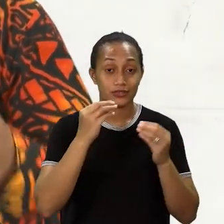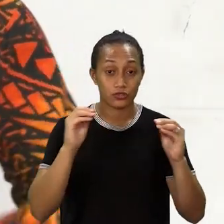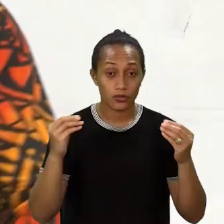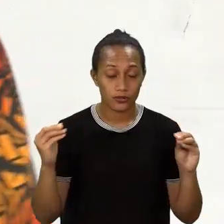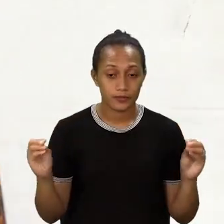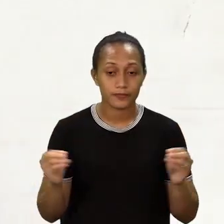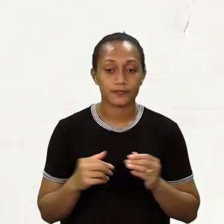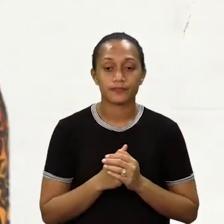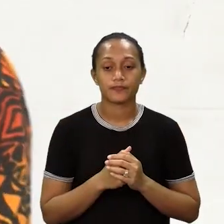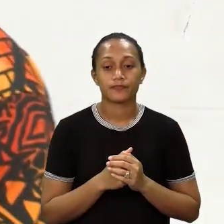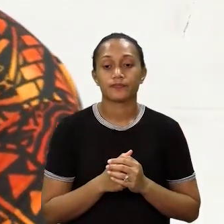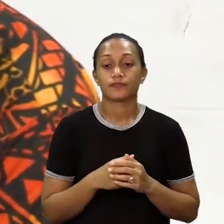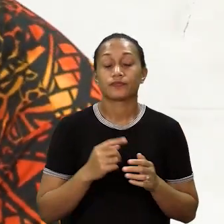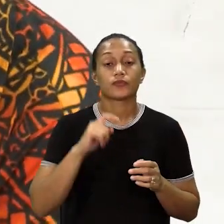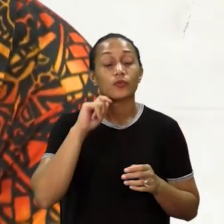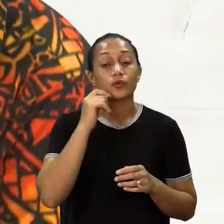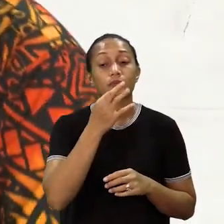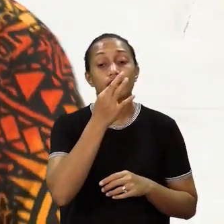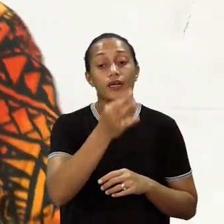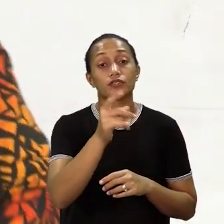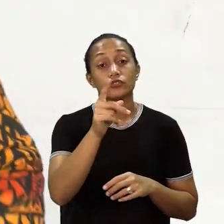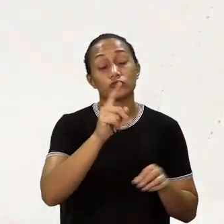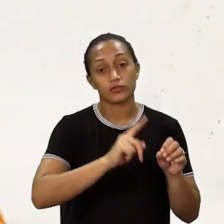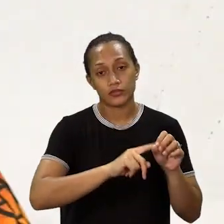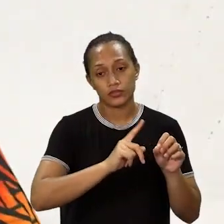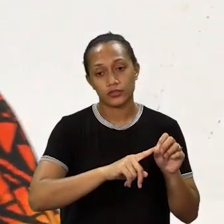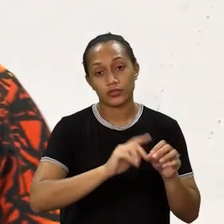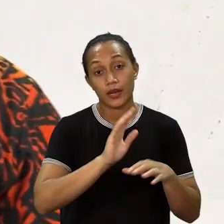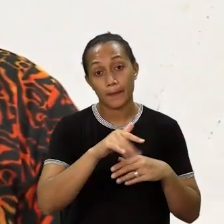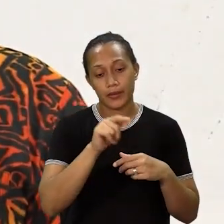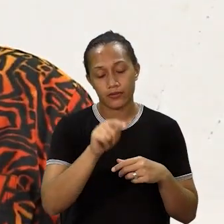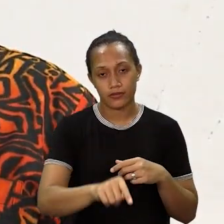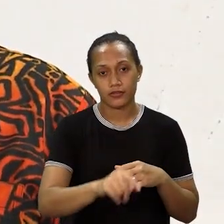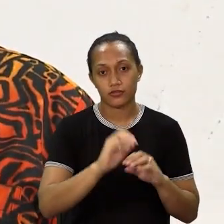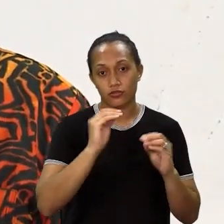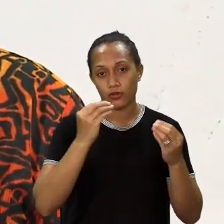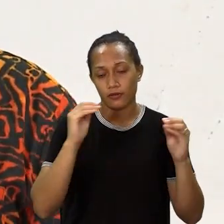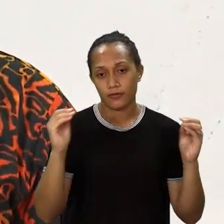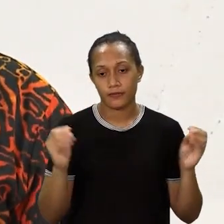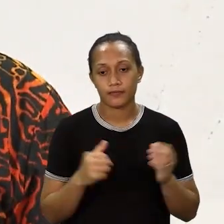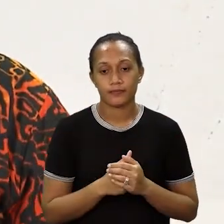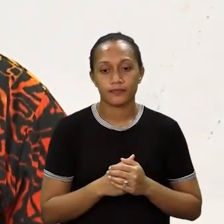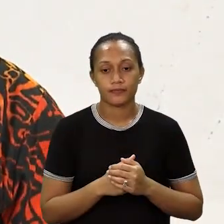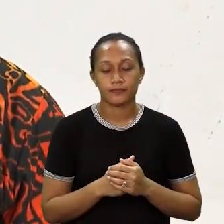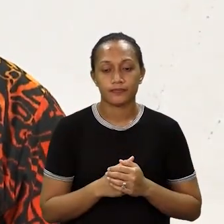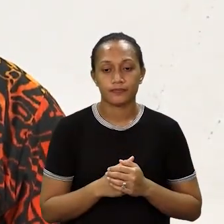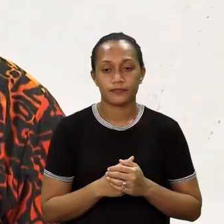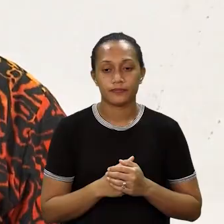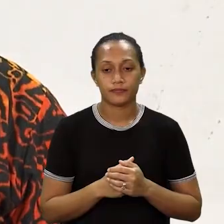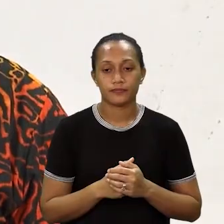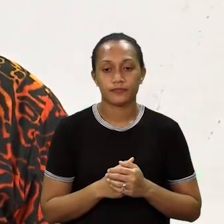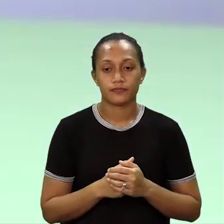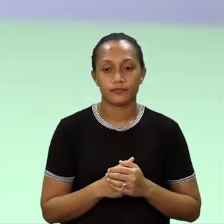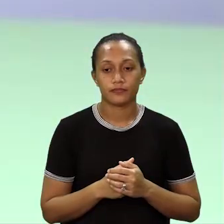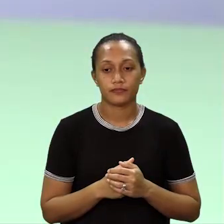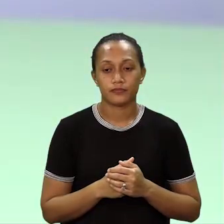I want you to listen to this song. I will be asking you questions about these songs.